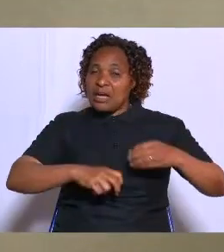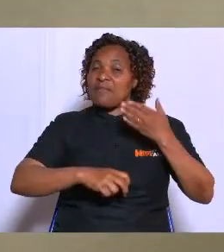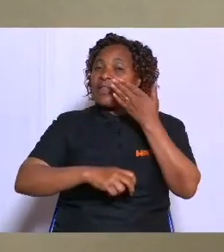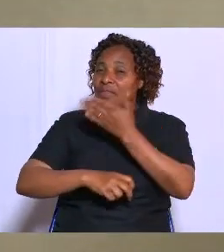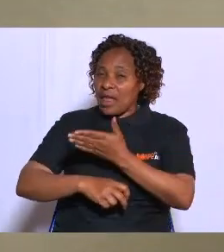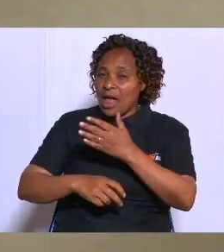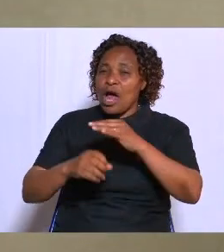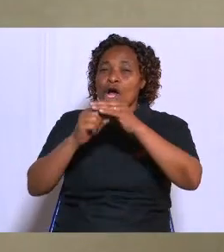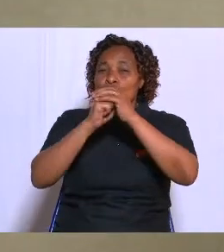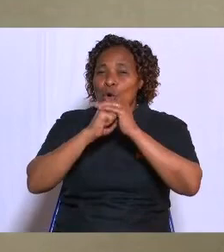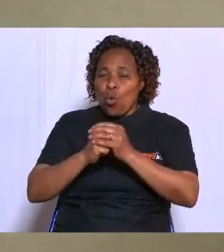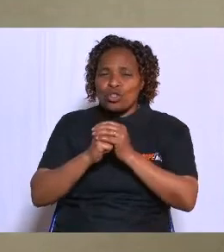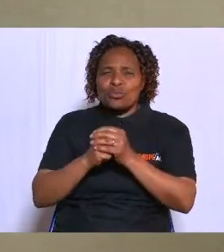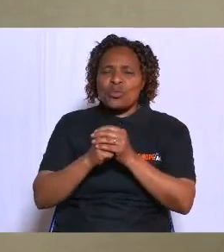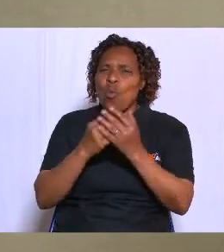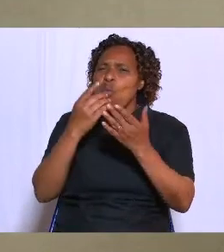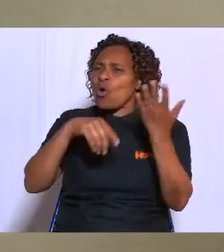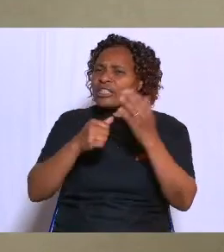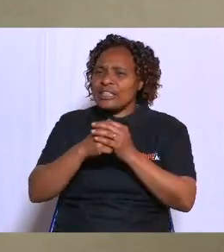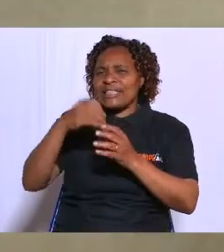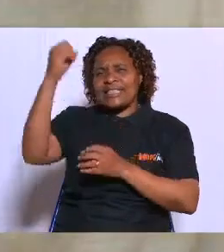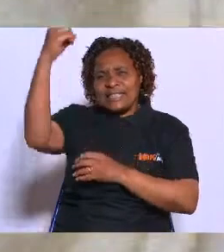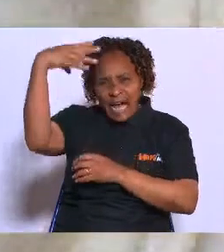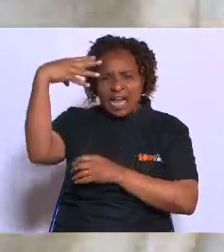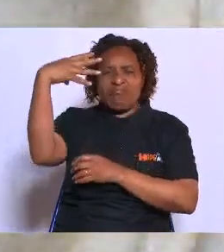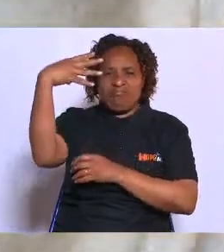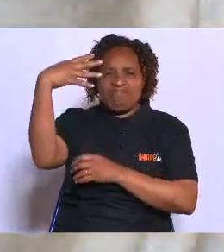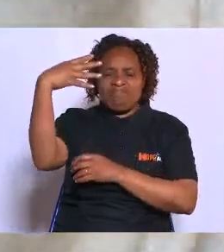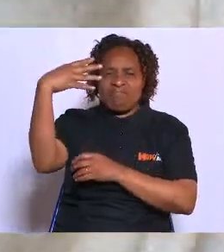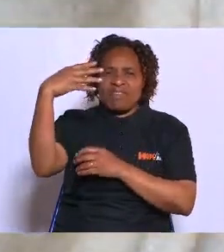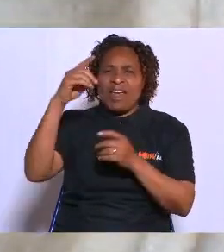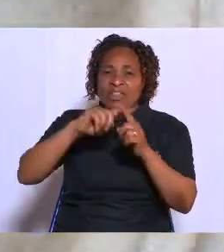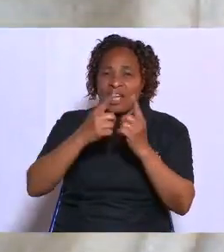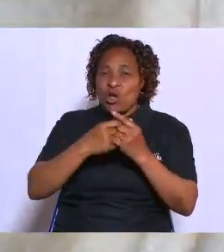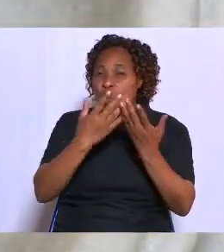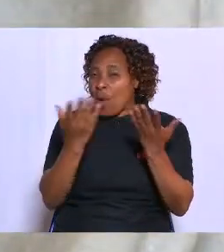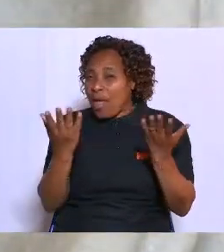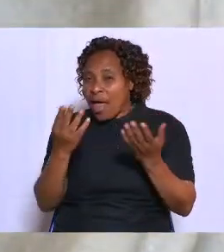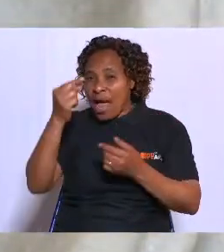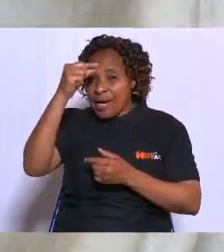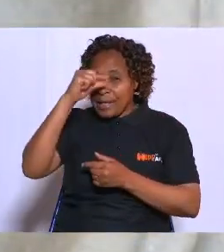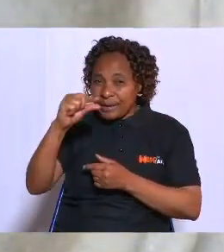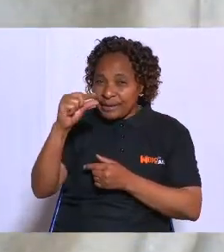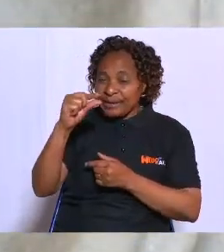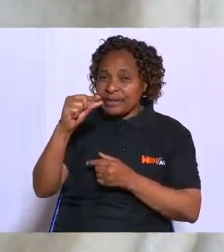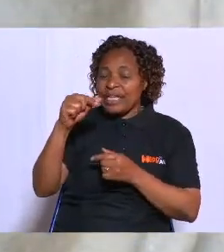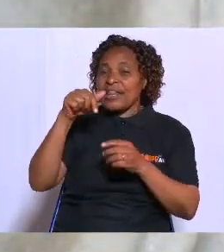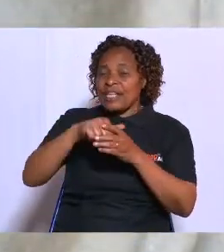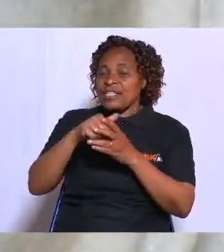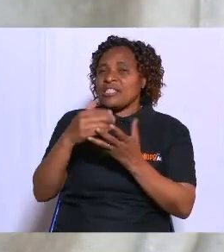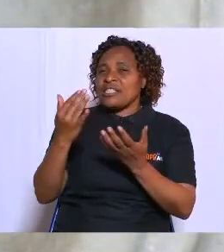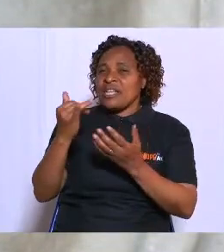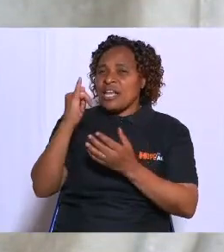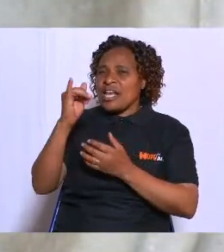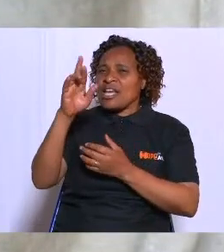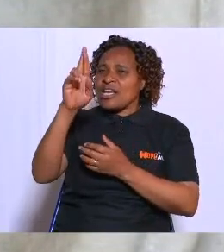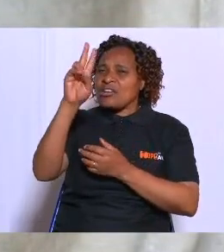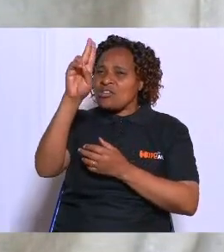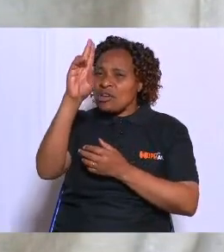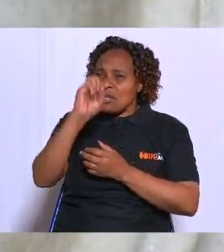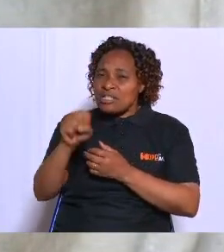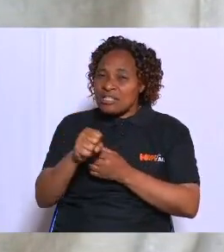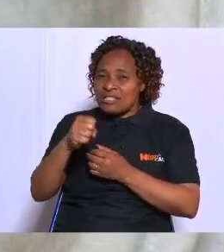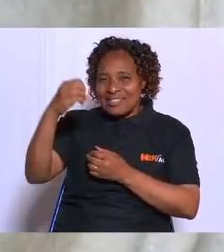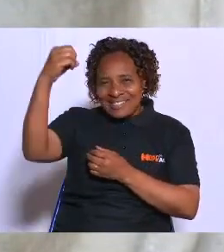they're worshiping the what everybody son let's go to Greece here is Helios and who is Helios